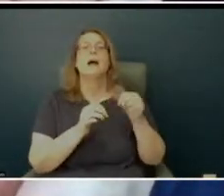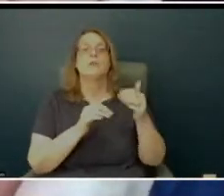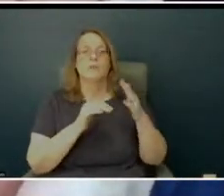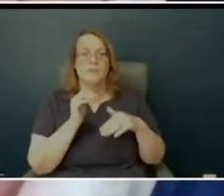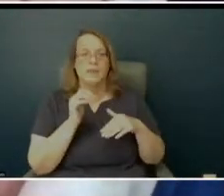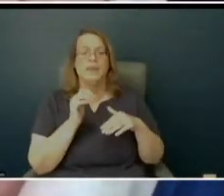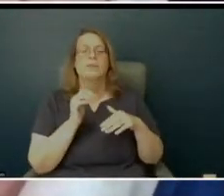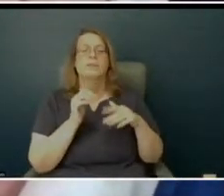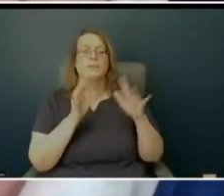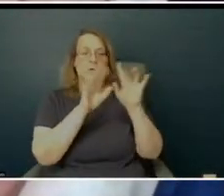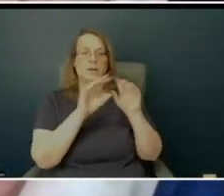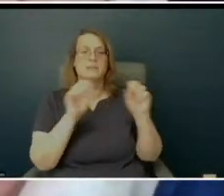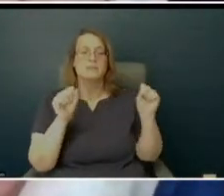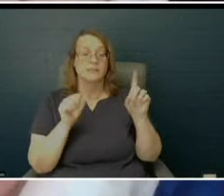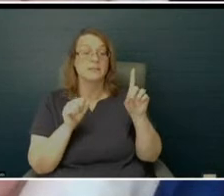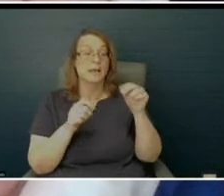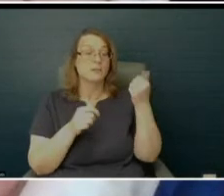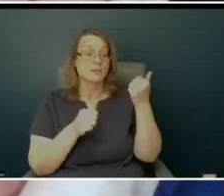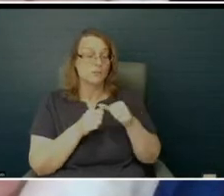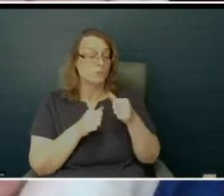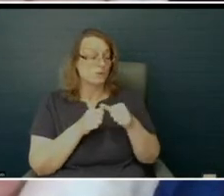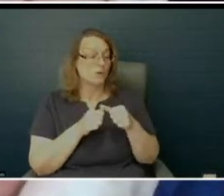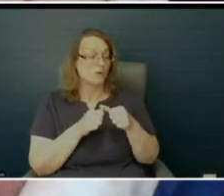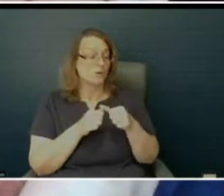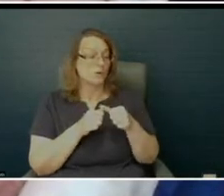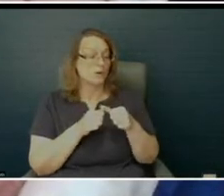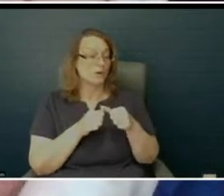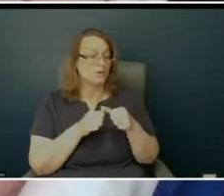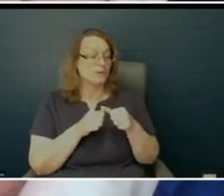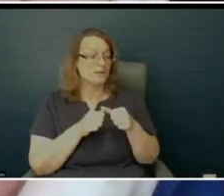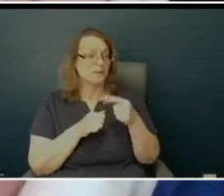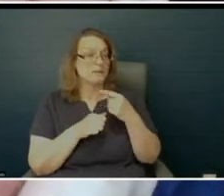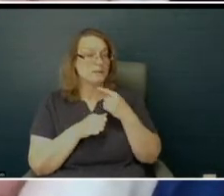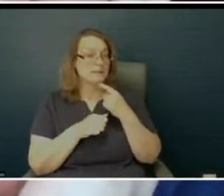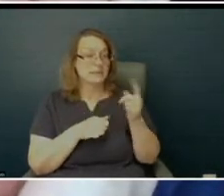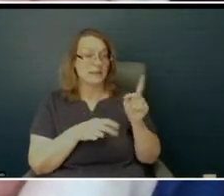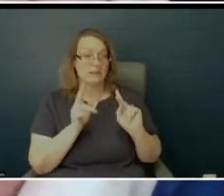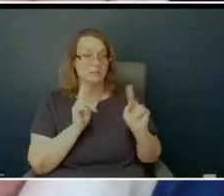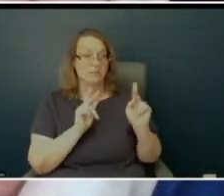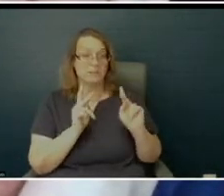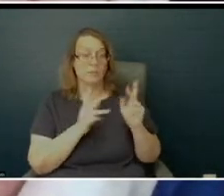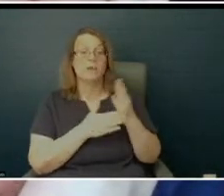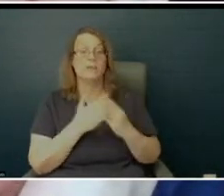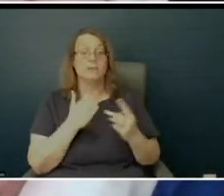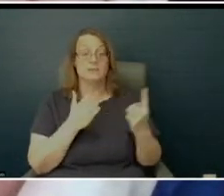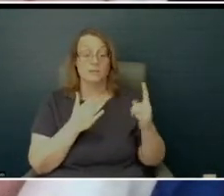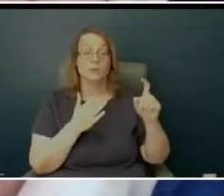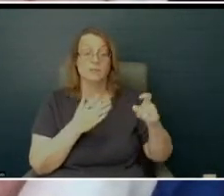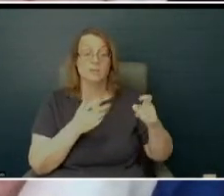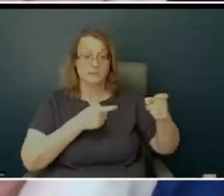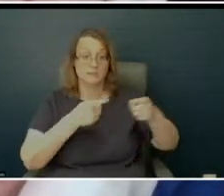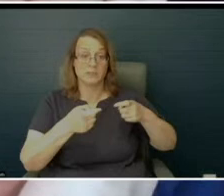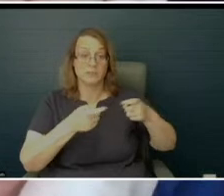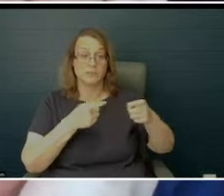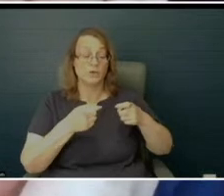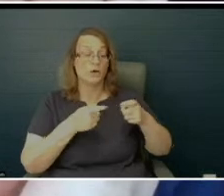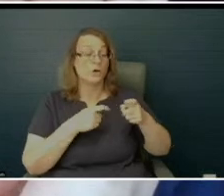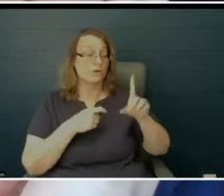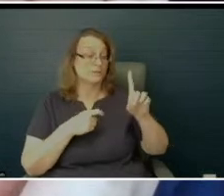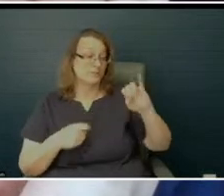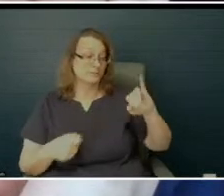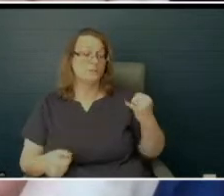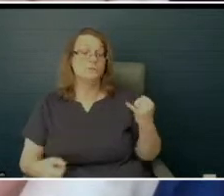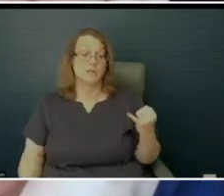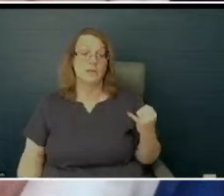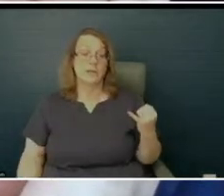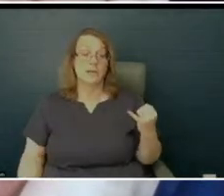saying to people that somebody should be put in charge of the Justice Department